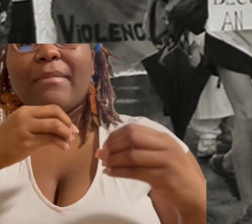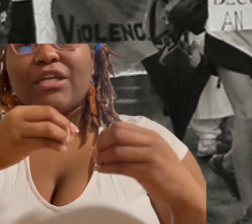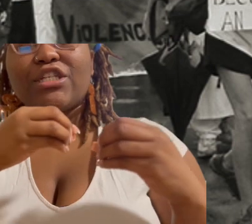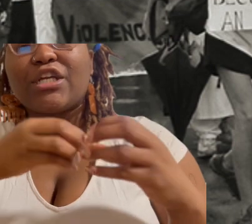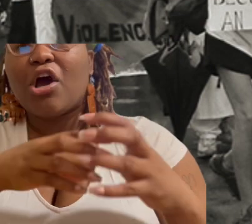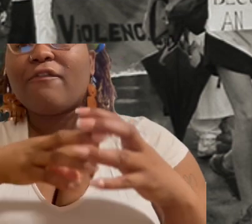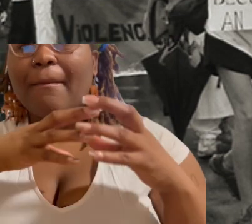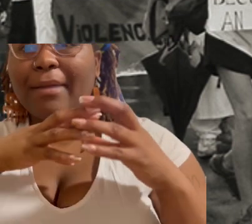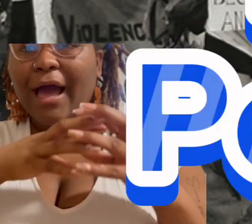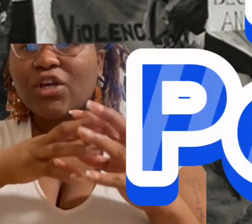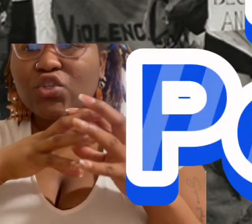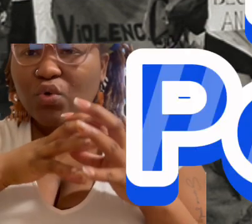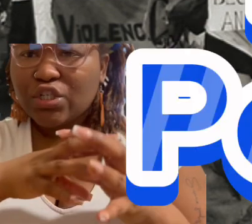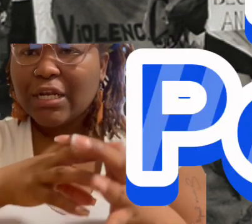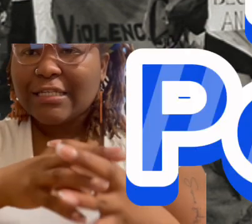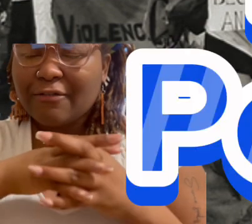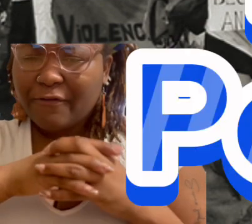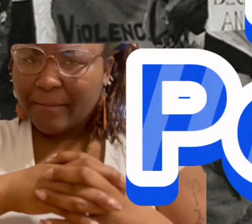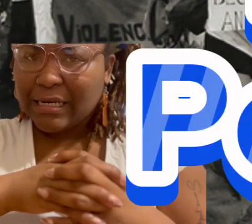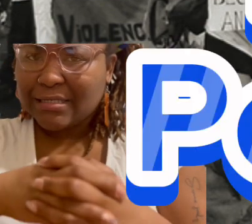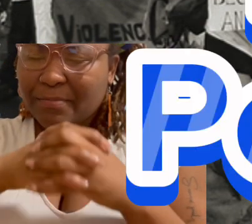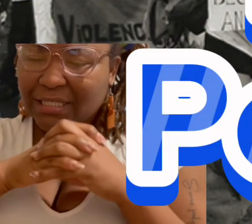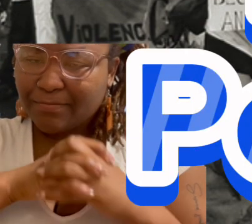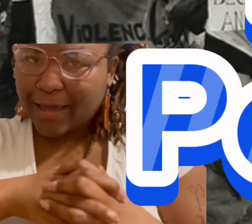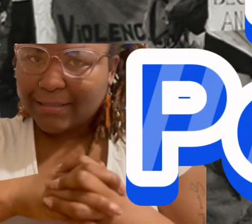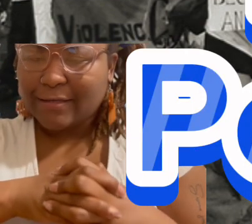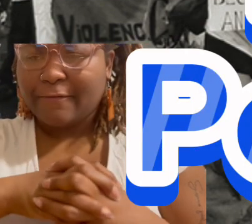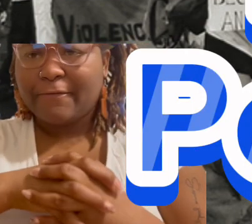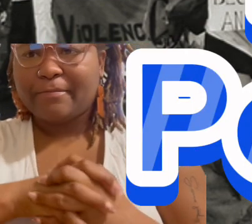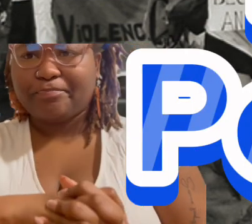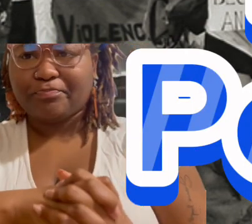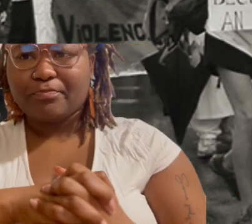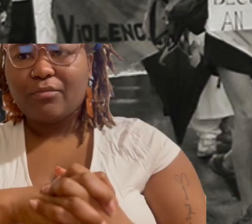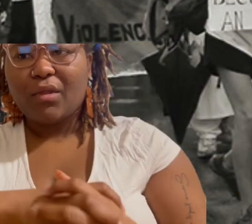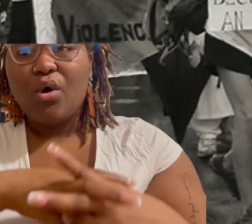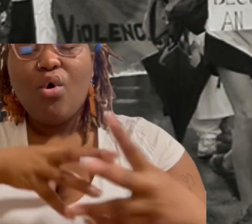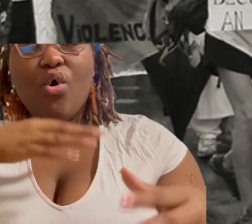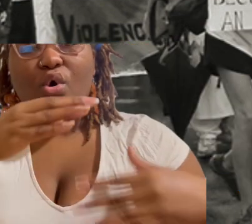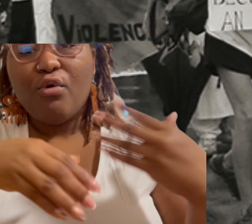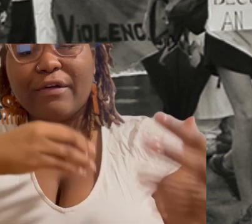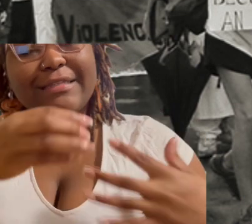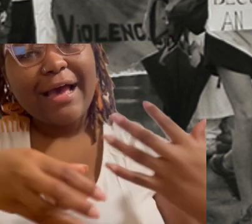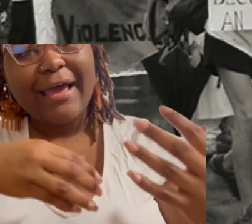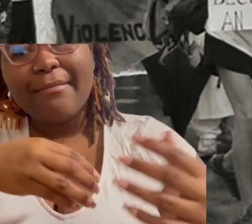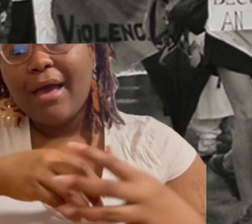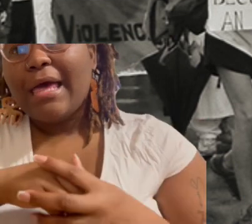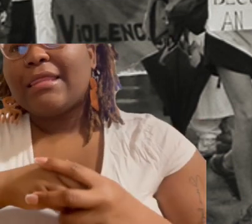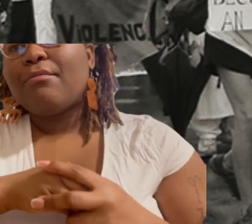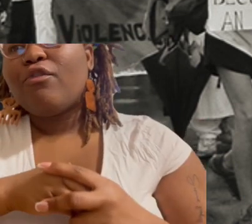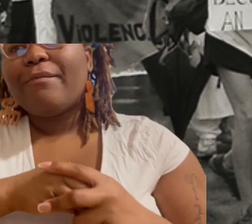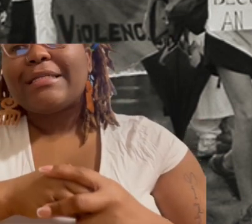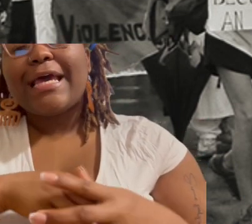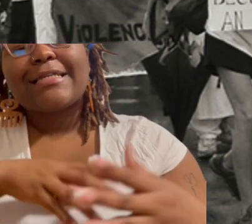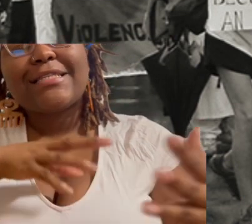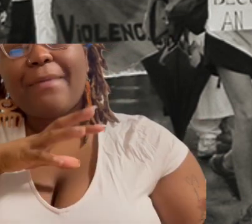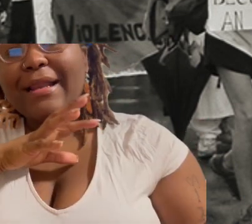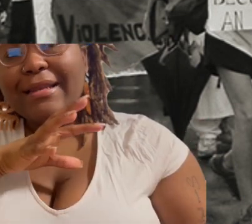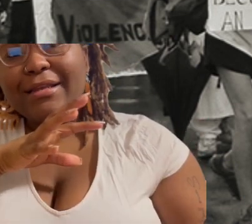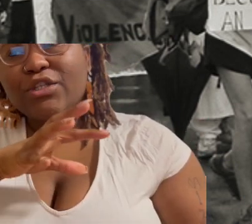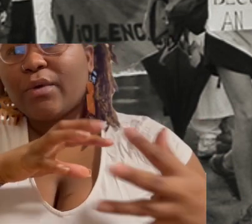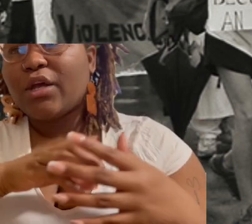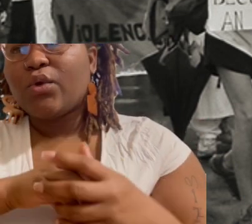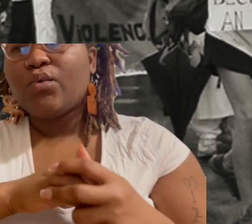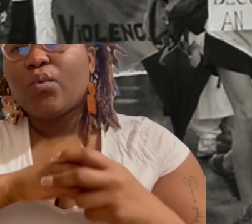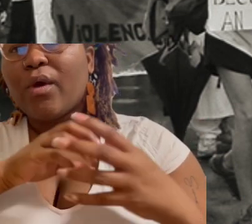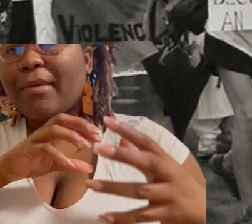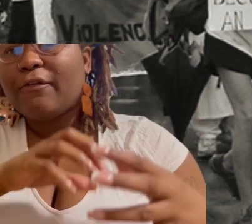the formation of a black socialist feminist perspective. Over time, the movement expanded